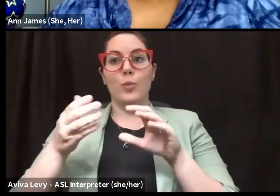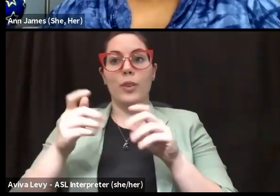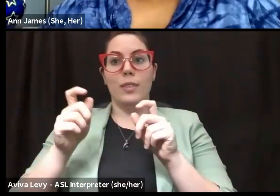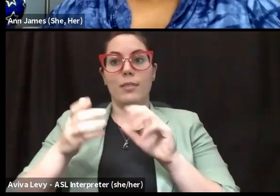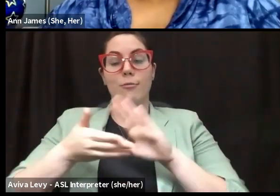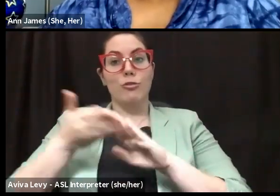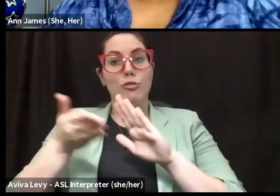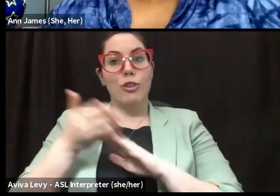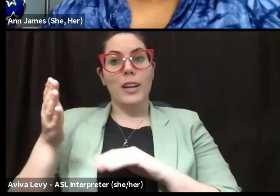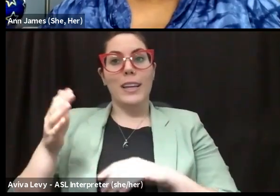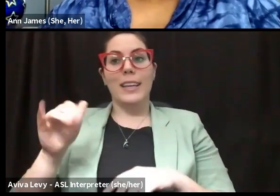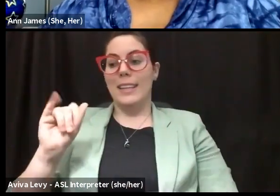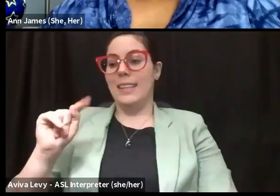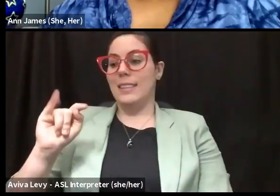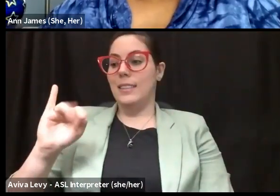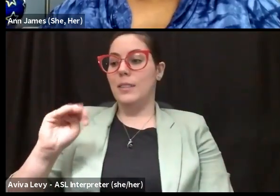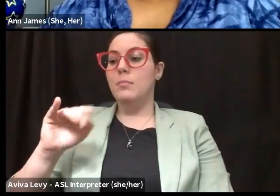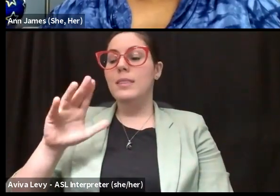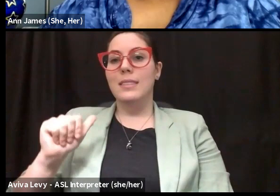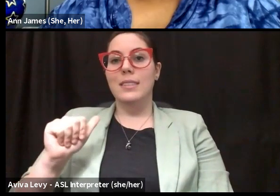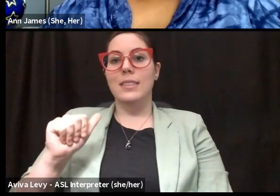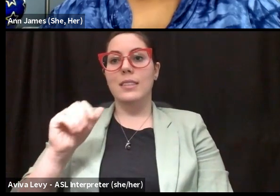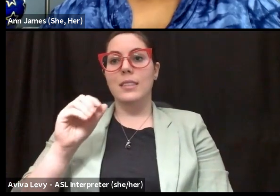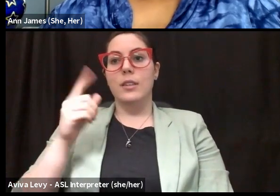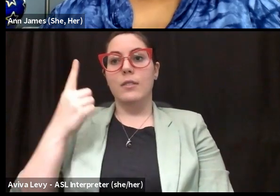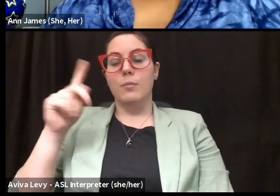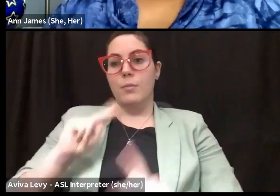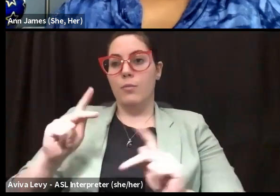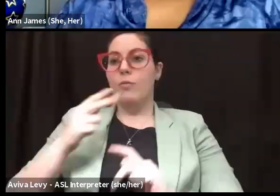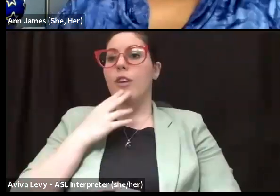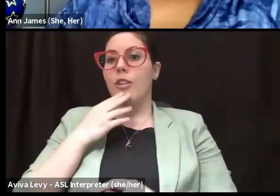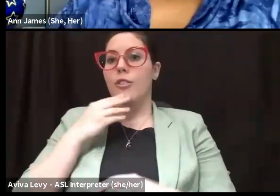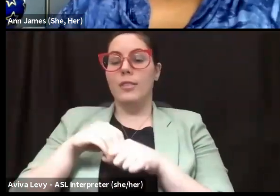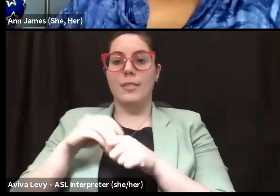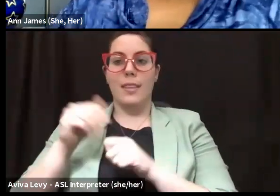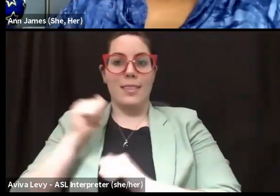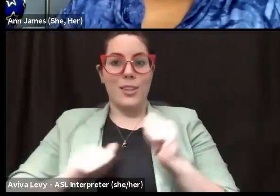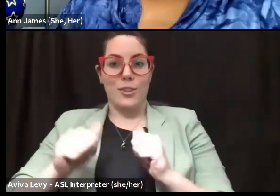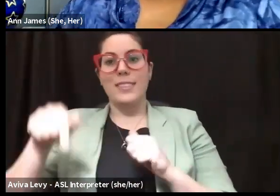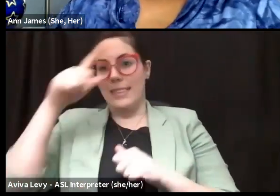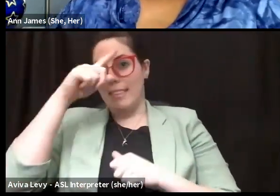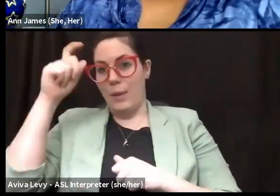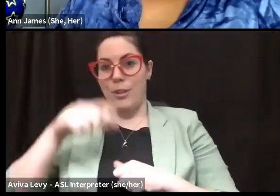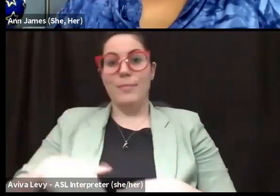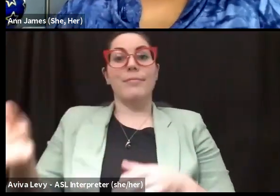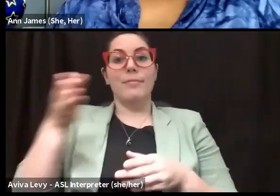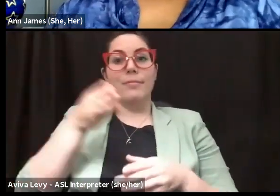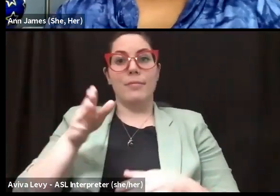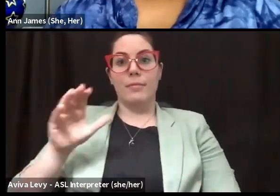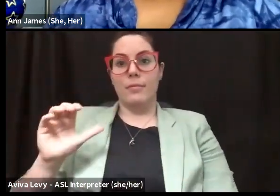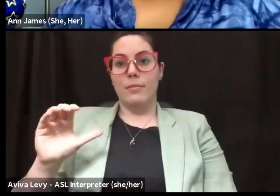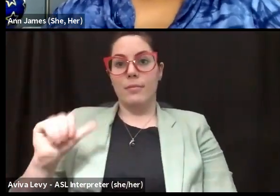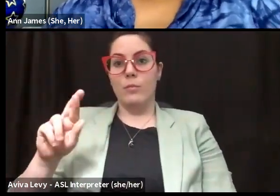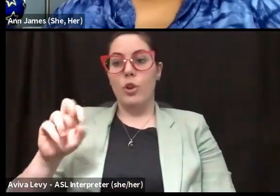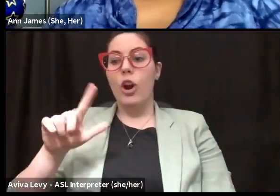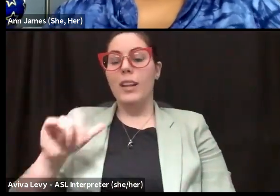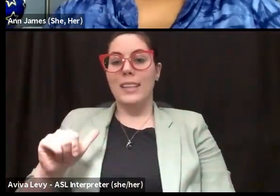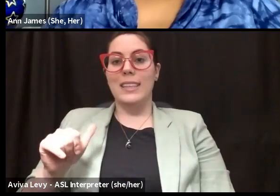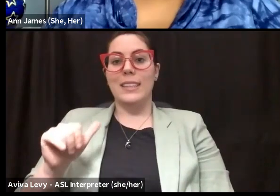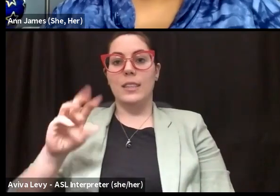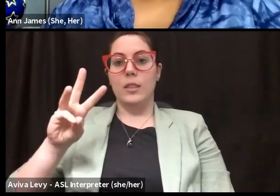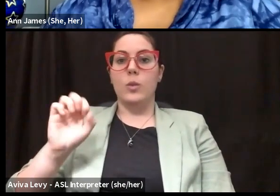and directors of color this summer. Now, Carly D. Weckstein is a theater director, sex educator, intimacy director,